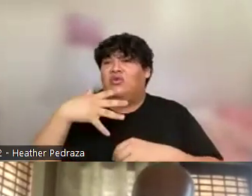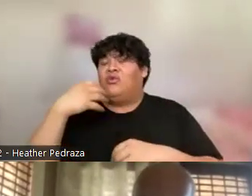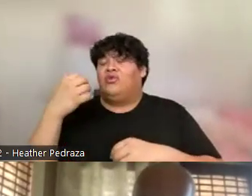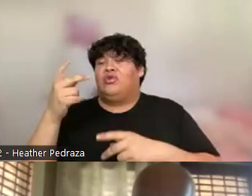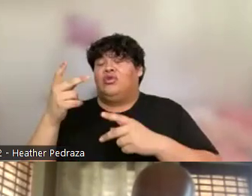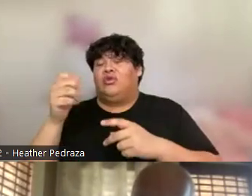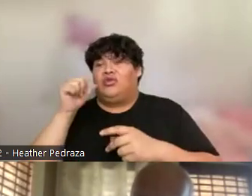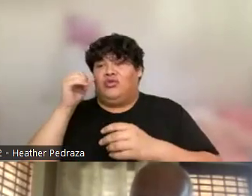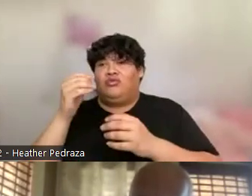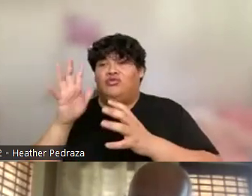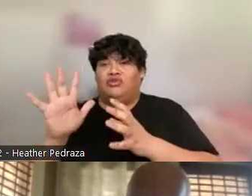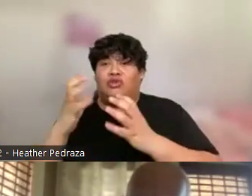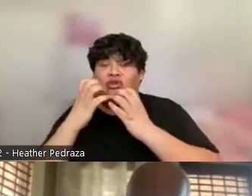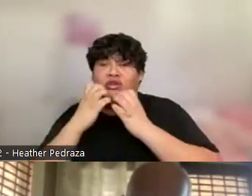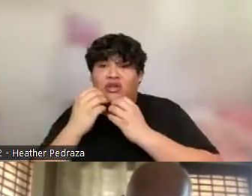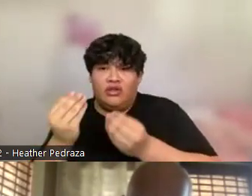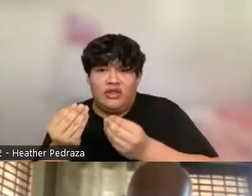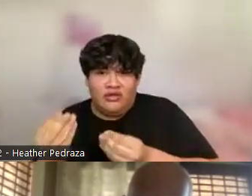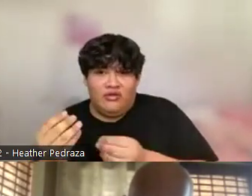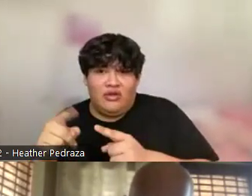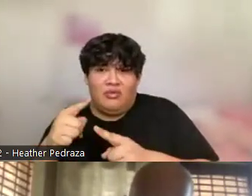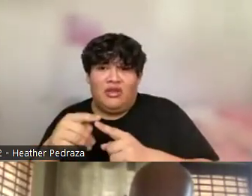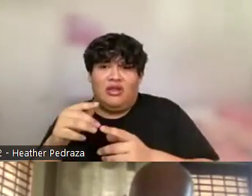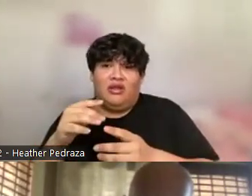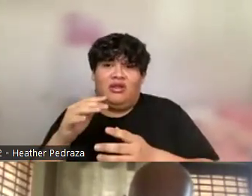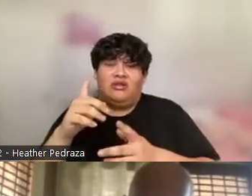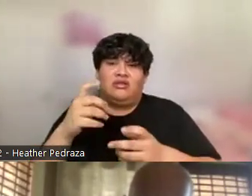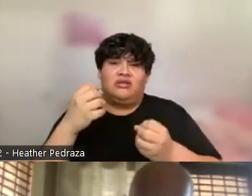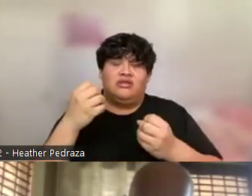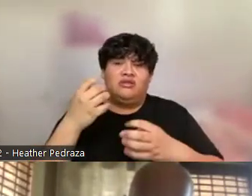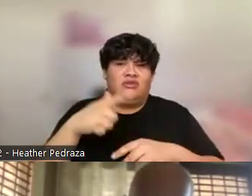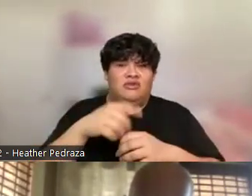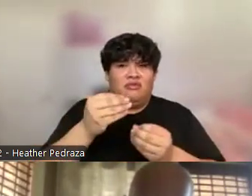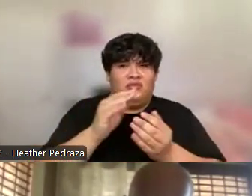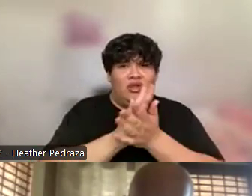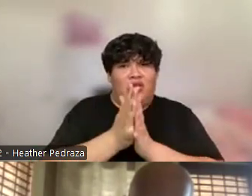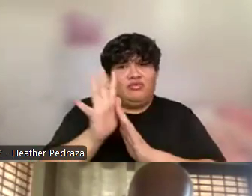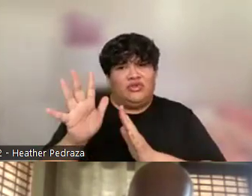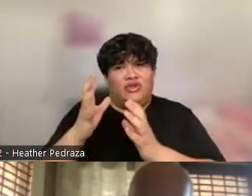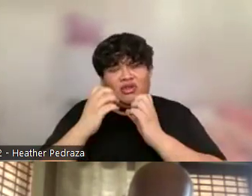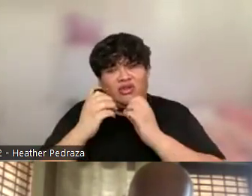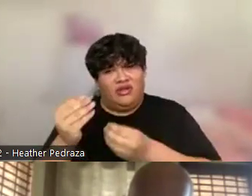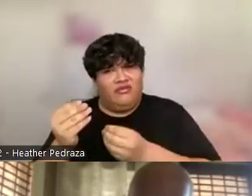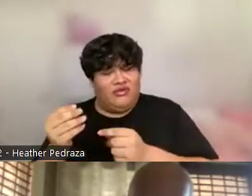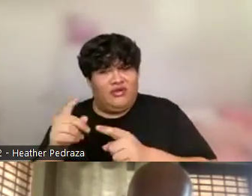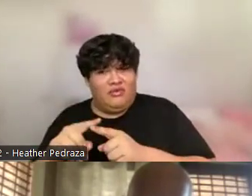caregiver starts experiencing behavioral health need, the older adult with disability sometimes becomes the caregiver. Mhm. And there's a situation of like who's taking